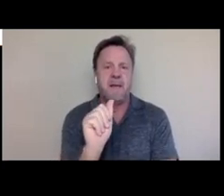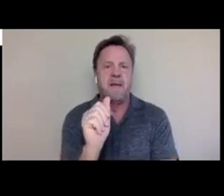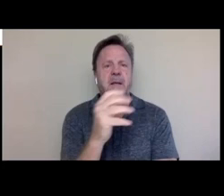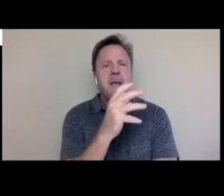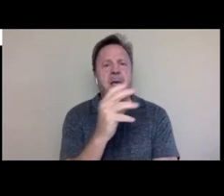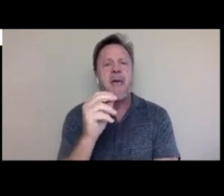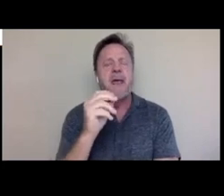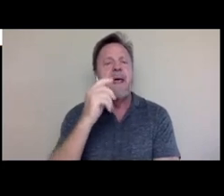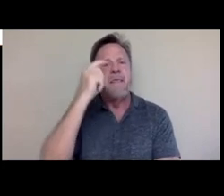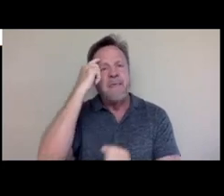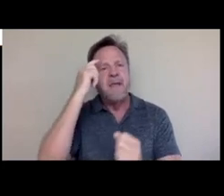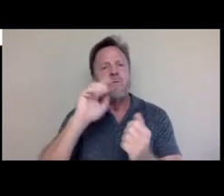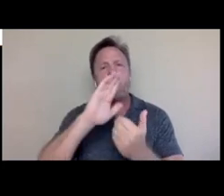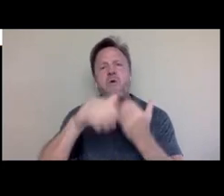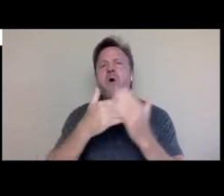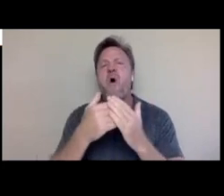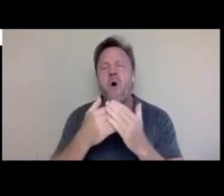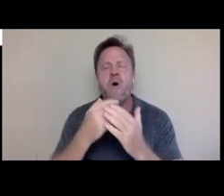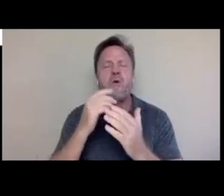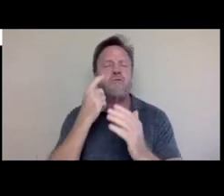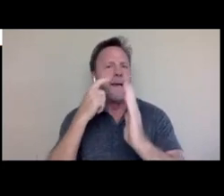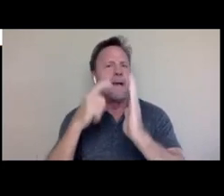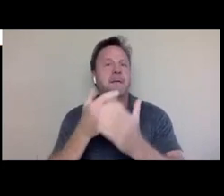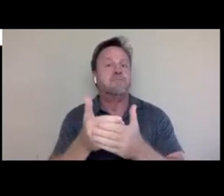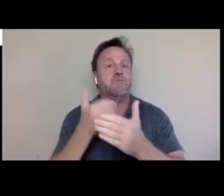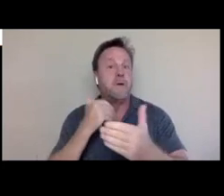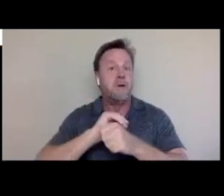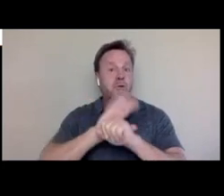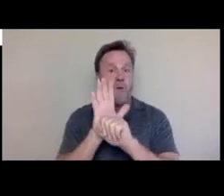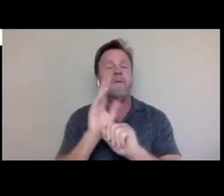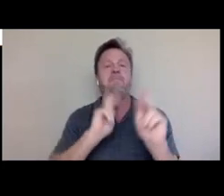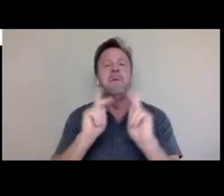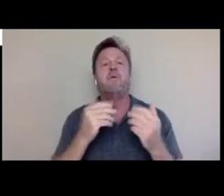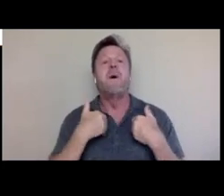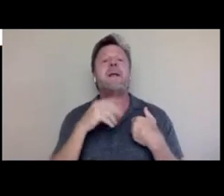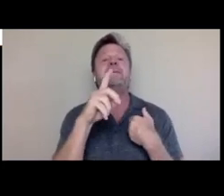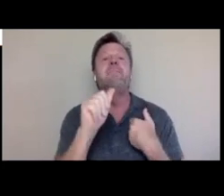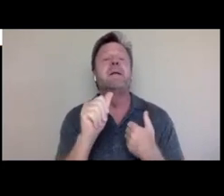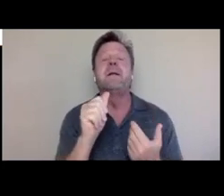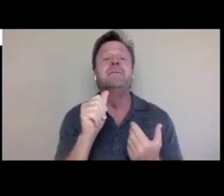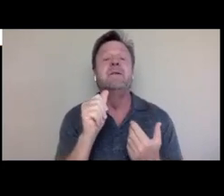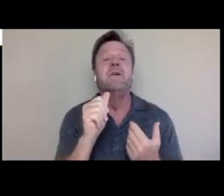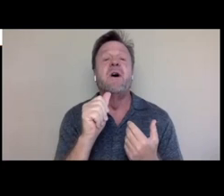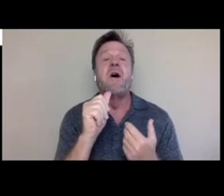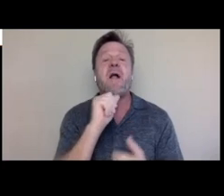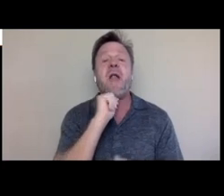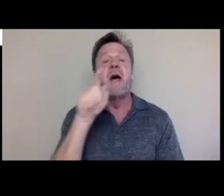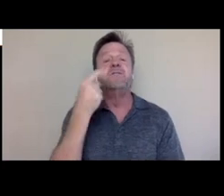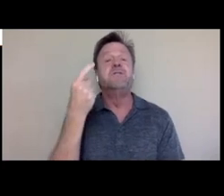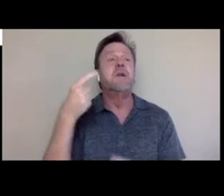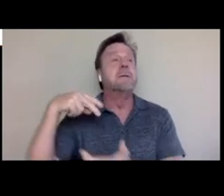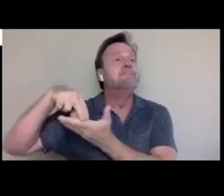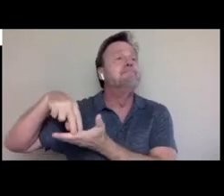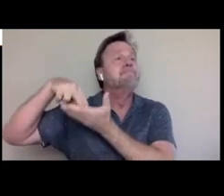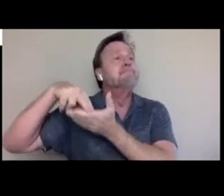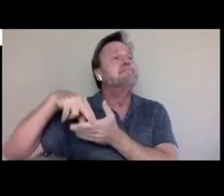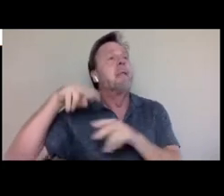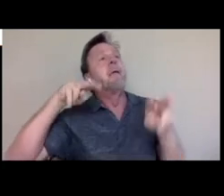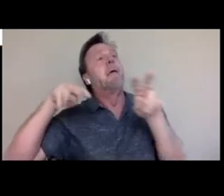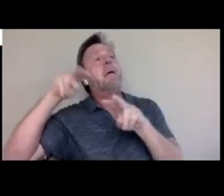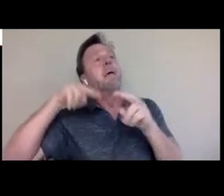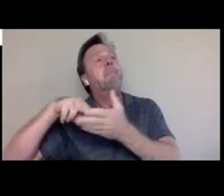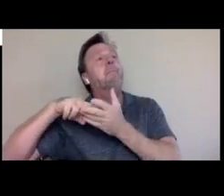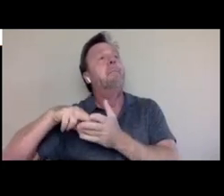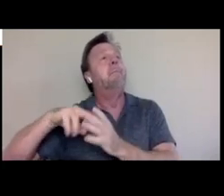all recognize pre-COVID, people with disabilities are no longer bystanders, are no longer irrelevant.